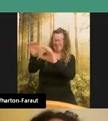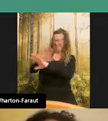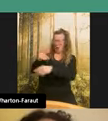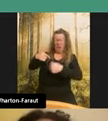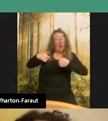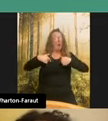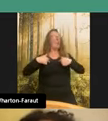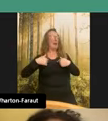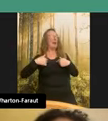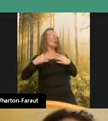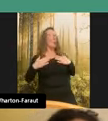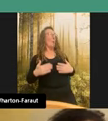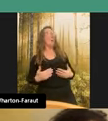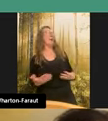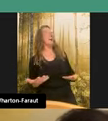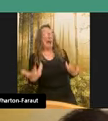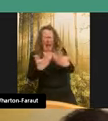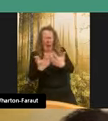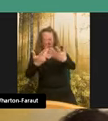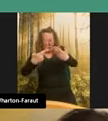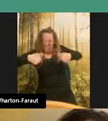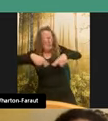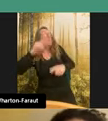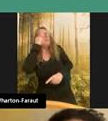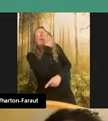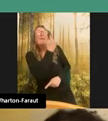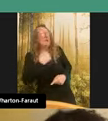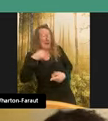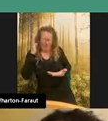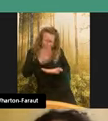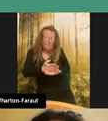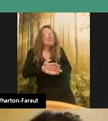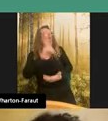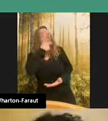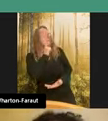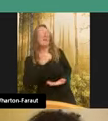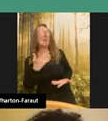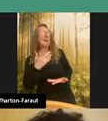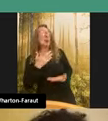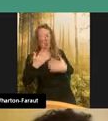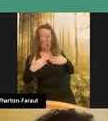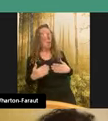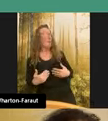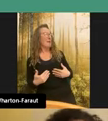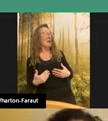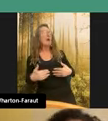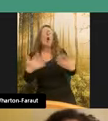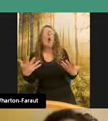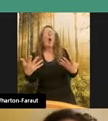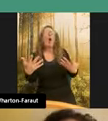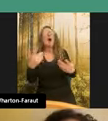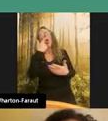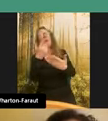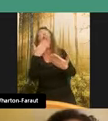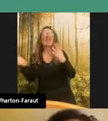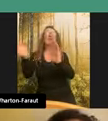of, you know, how can we prove our humanity? Or is that all to do with labor? So